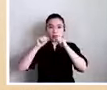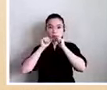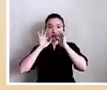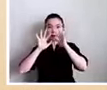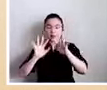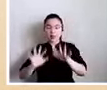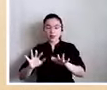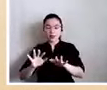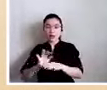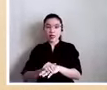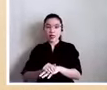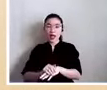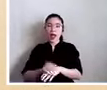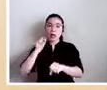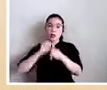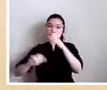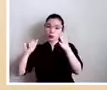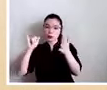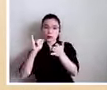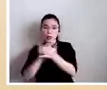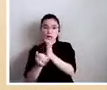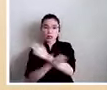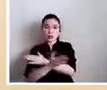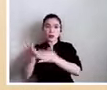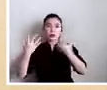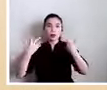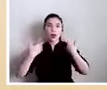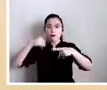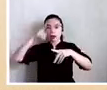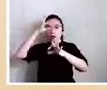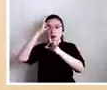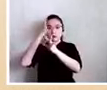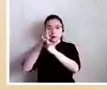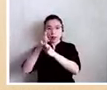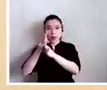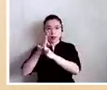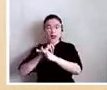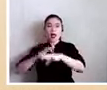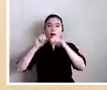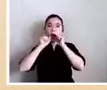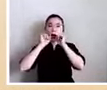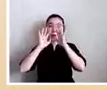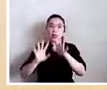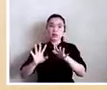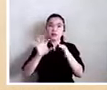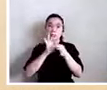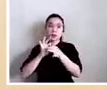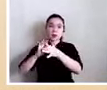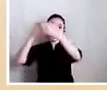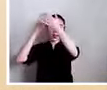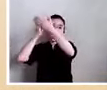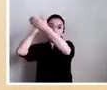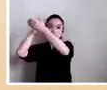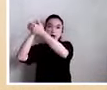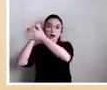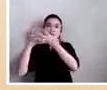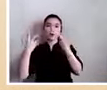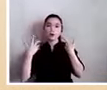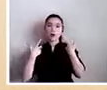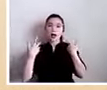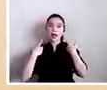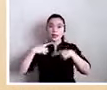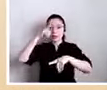Consequently, those who have faith are blessed along with Abraham, who had faith. For all